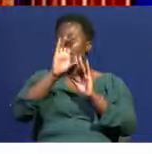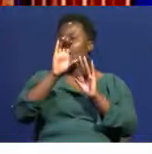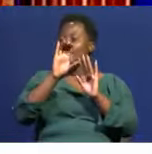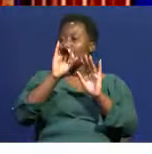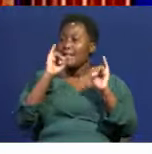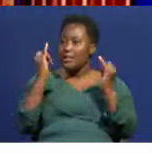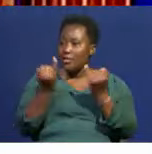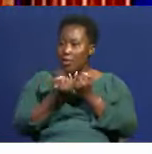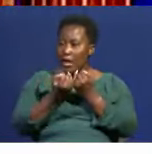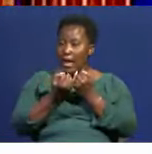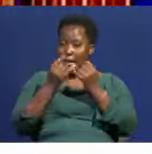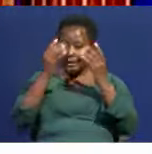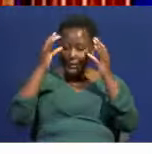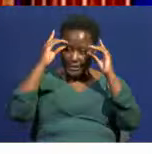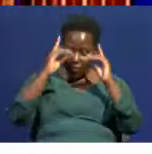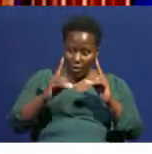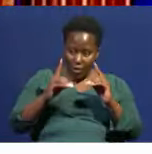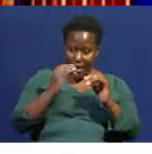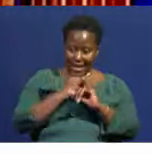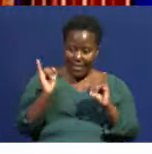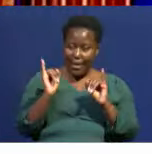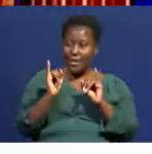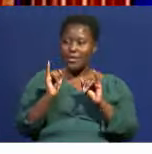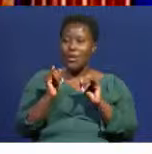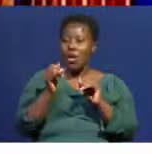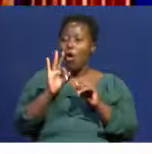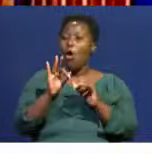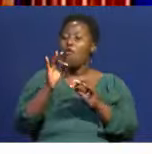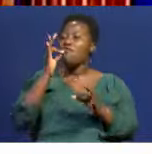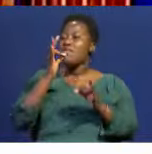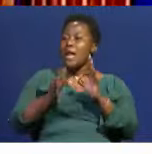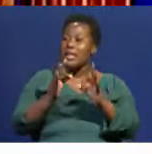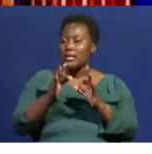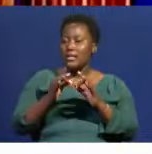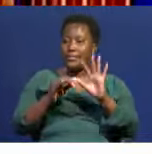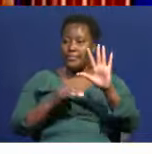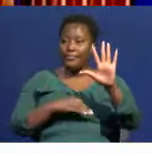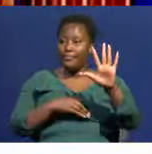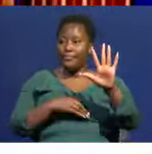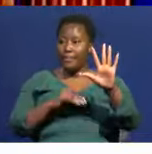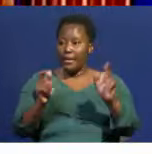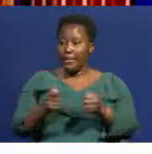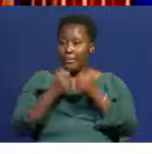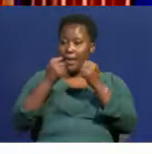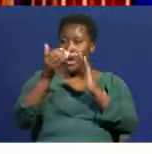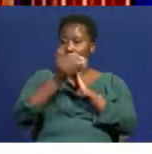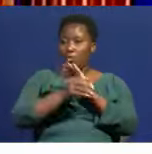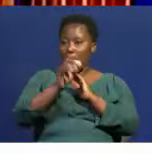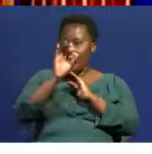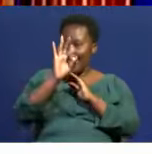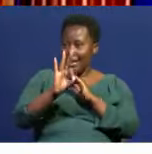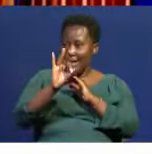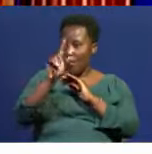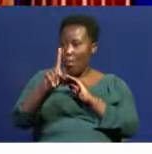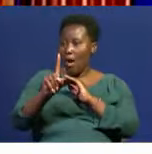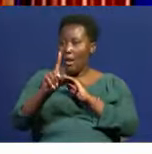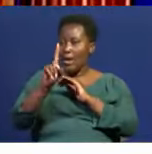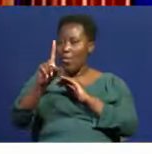and decisional independence of judges. Number five, gross violation of Articles 3(1)